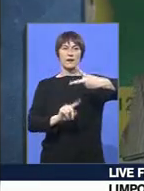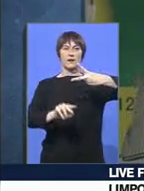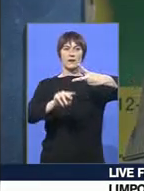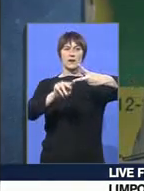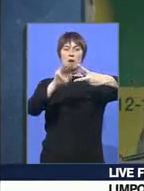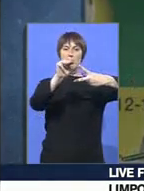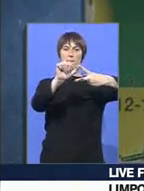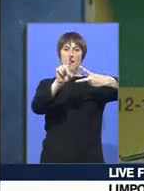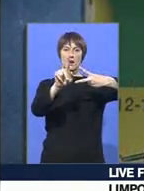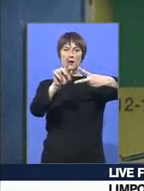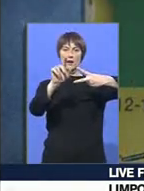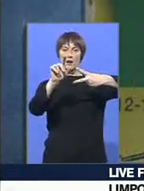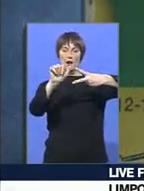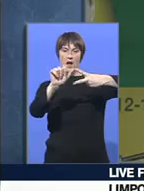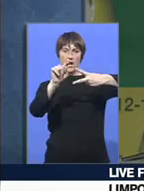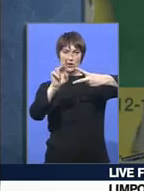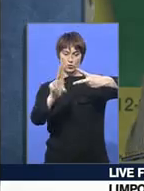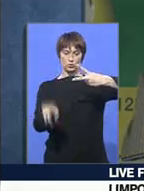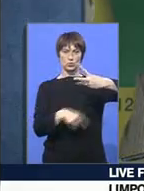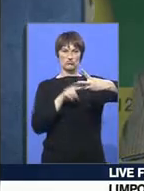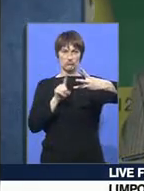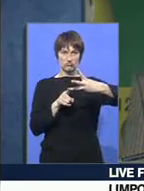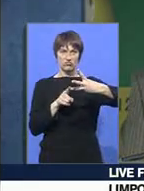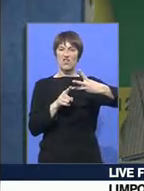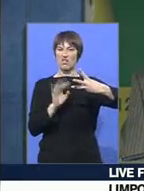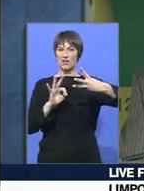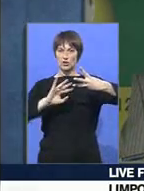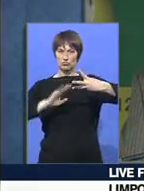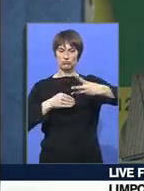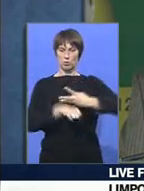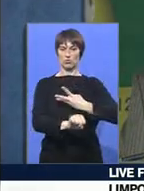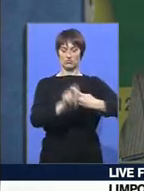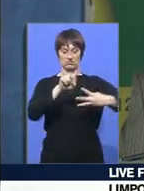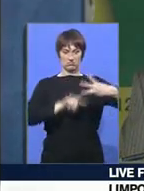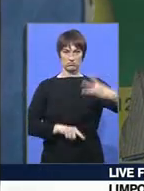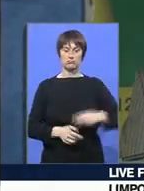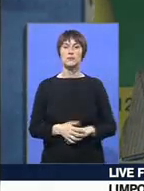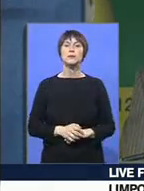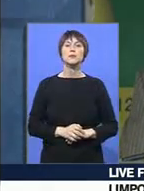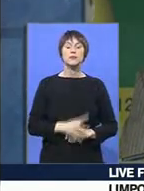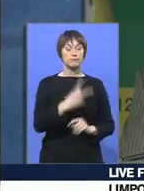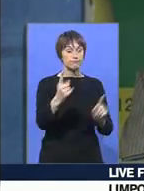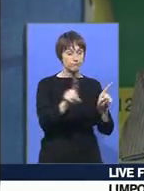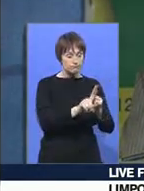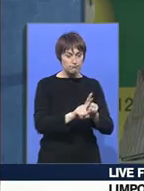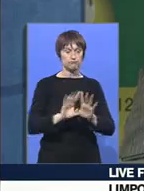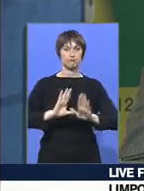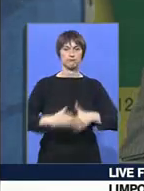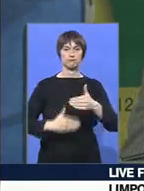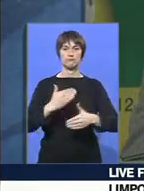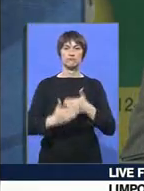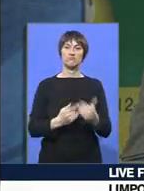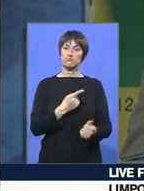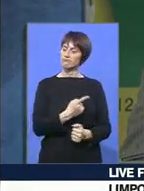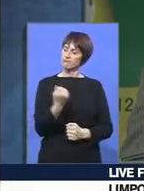a law firm that helped many black people in conflict with the